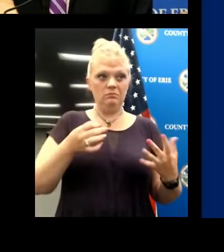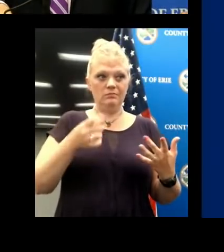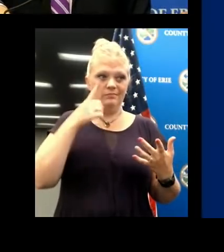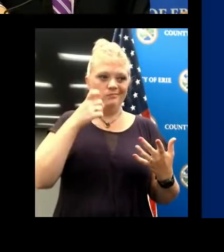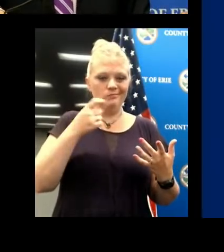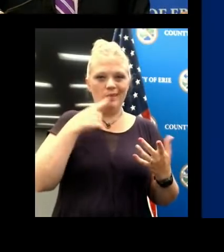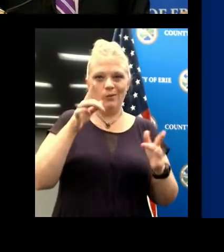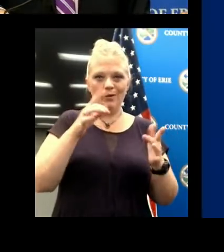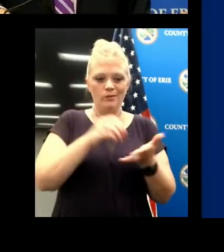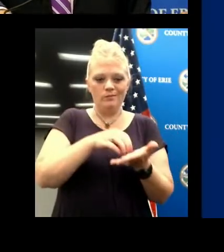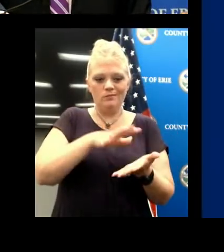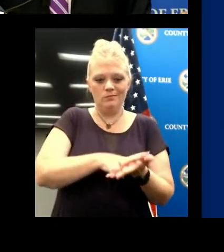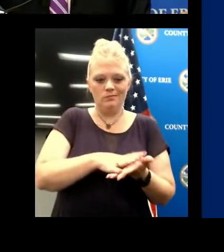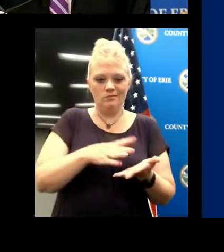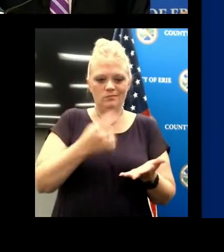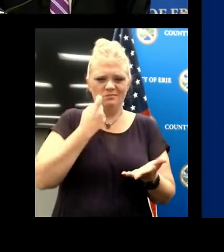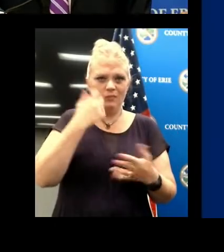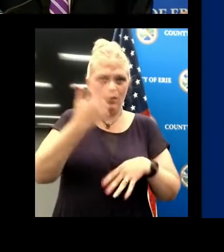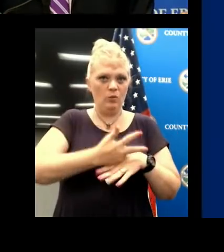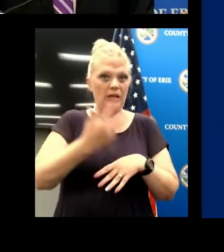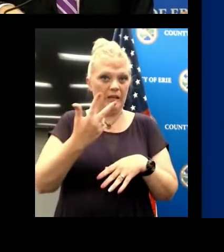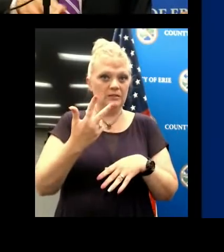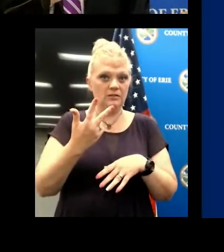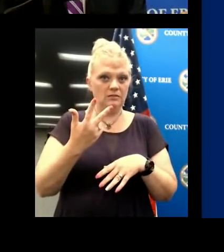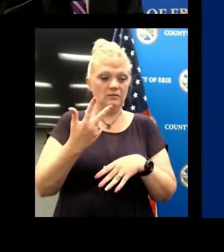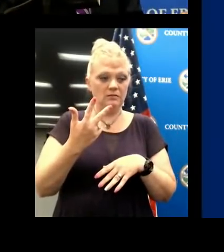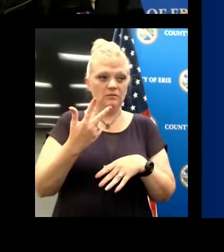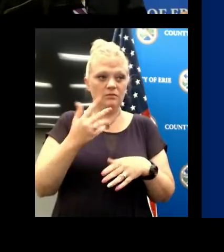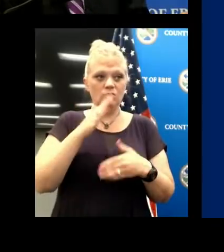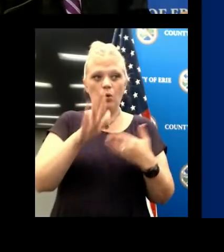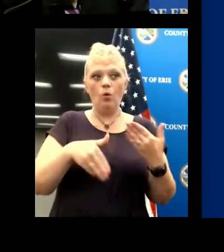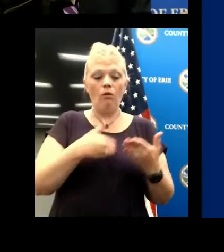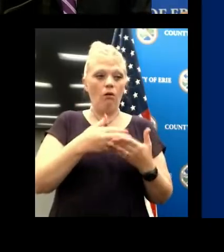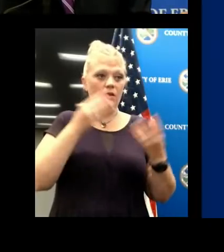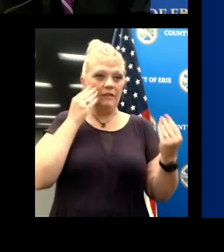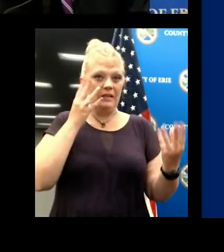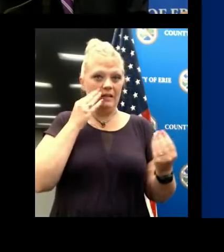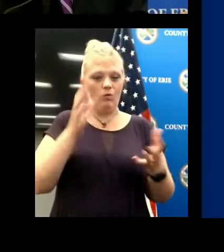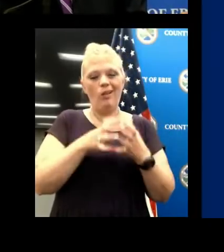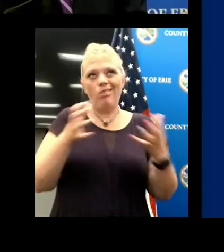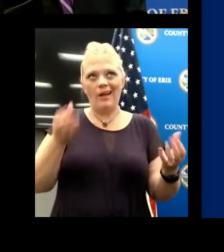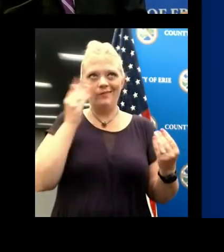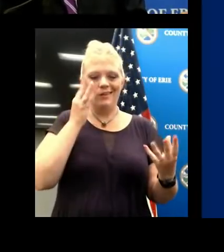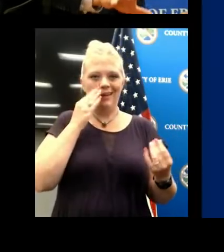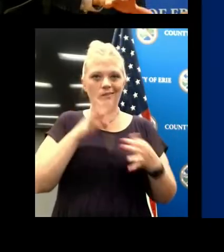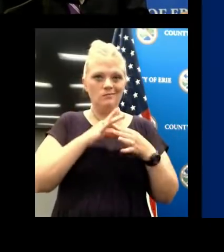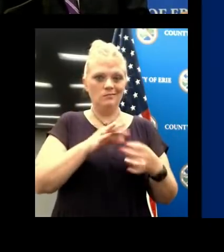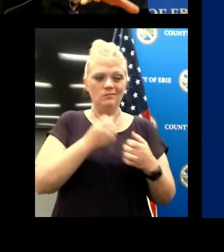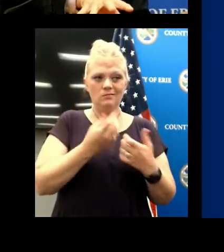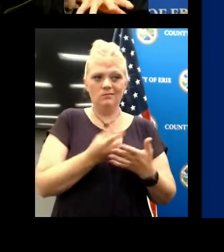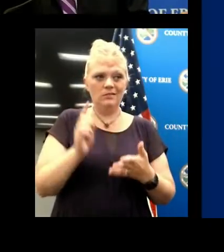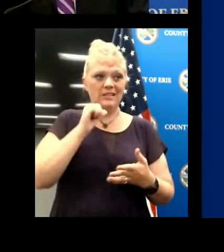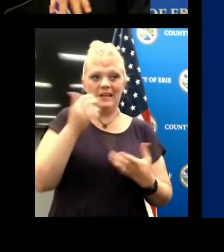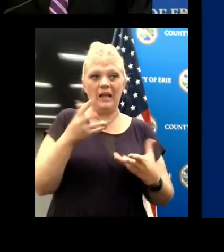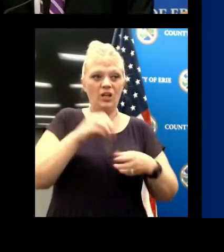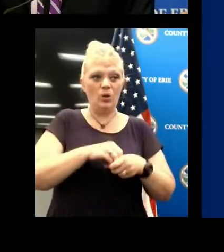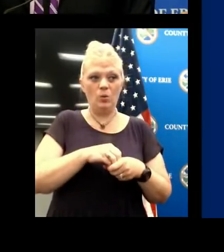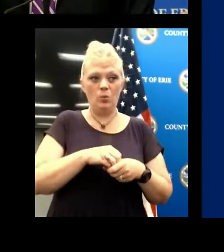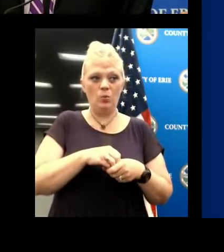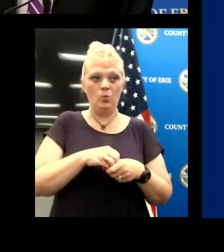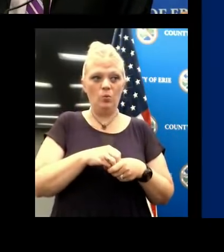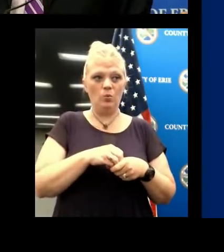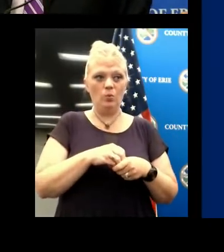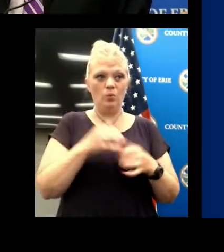basically recorded in the last 3 days. So a lot of the data that we talked about with regards to last week did not include the data that now